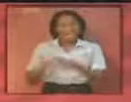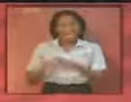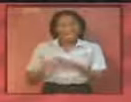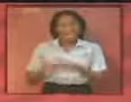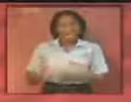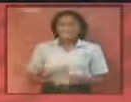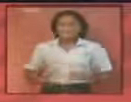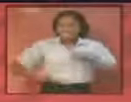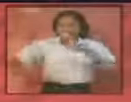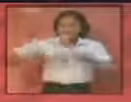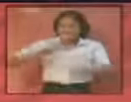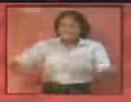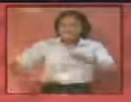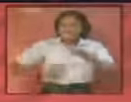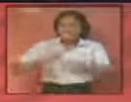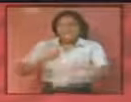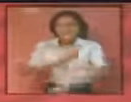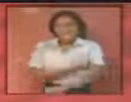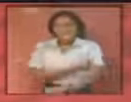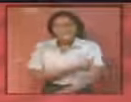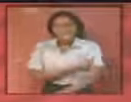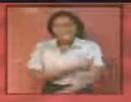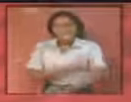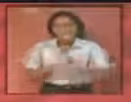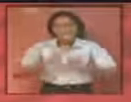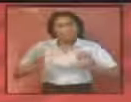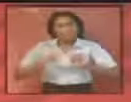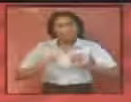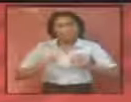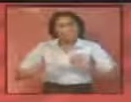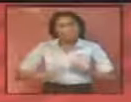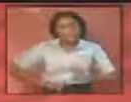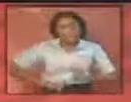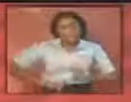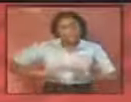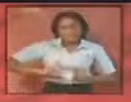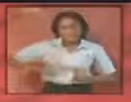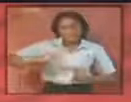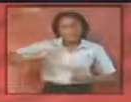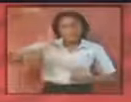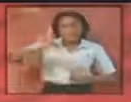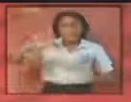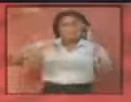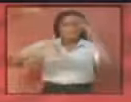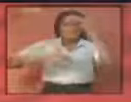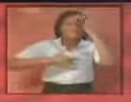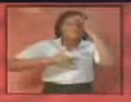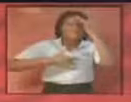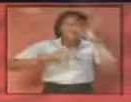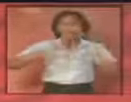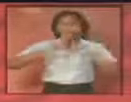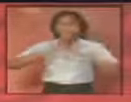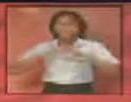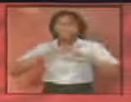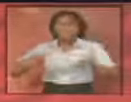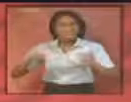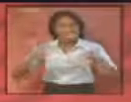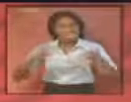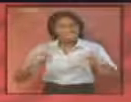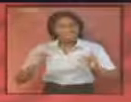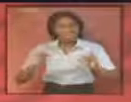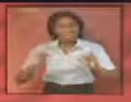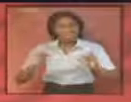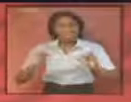using AstraZeneca and Sinopharm. Now, a lot was made of this in the press and the headlines, but it is important